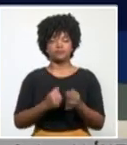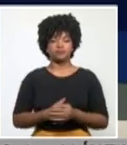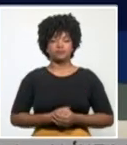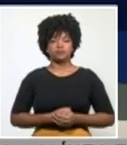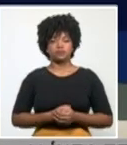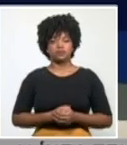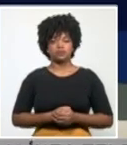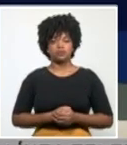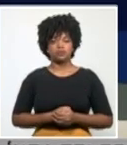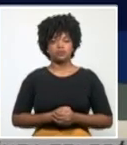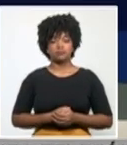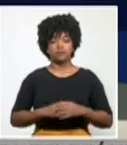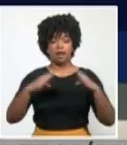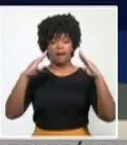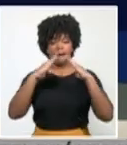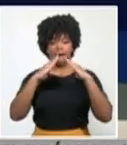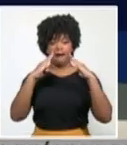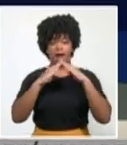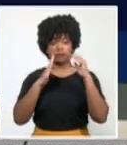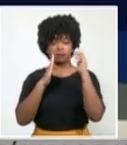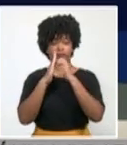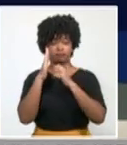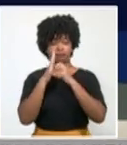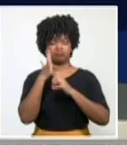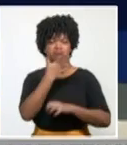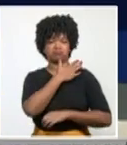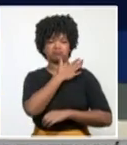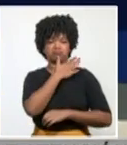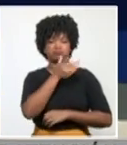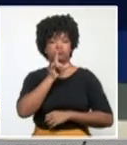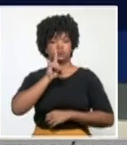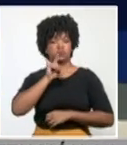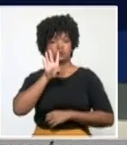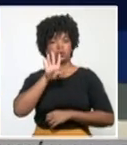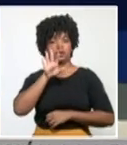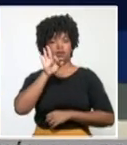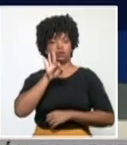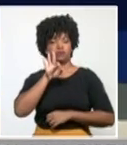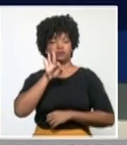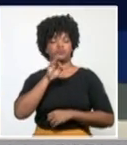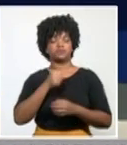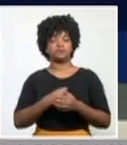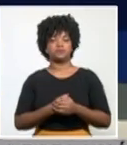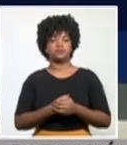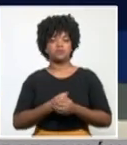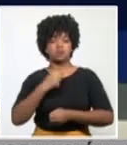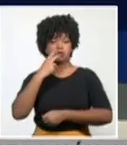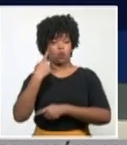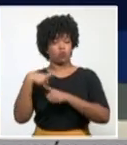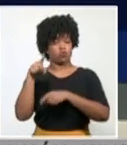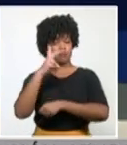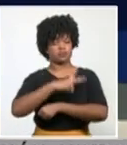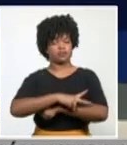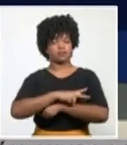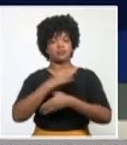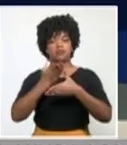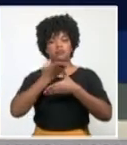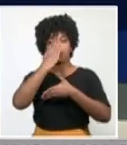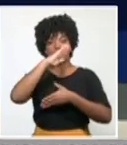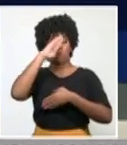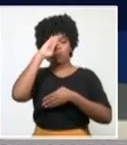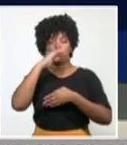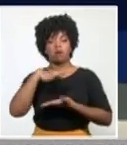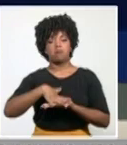are 948 foreigners in Santiago de Cuba and the municipalities of Plaza, Playa, Centro Habana, in